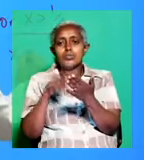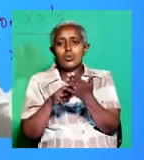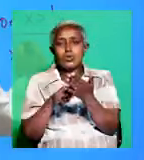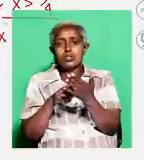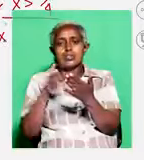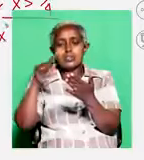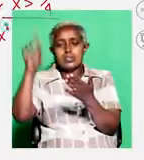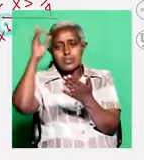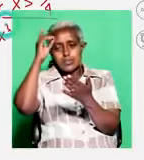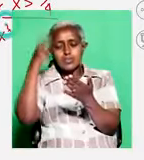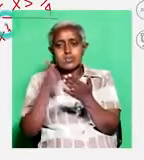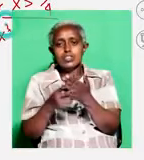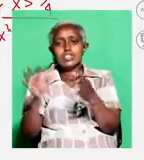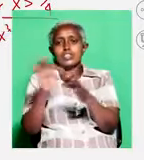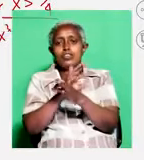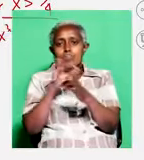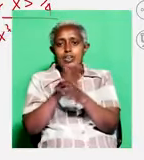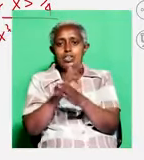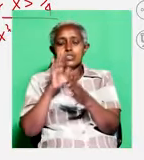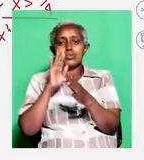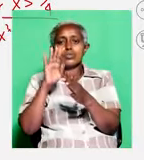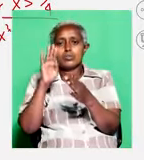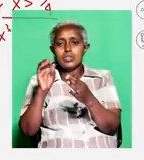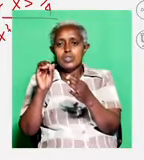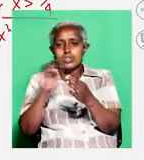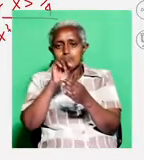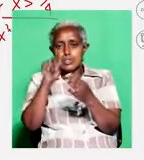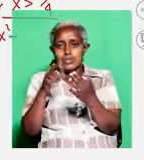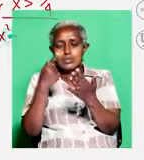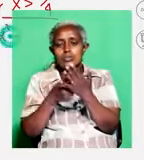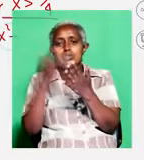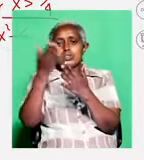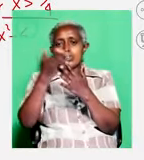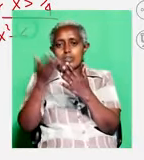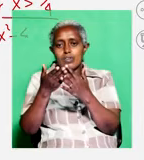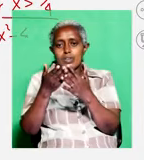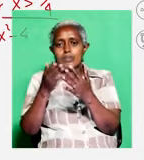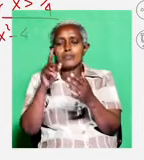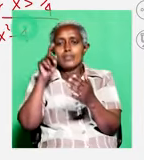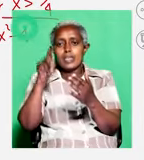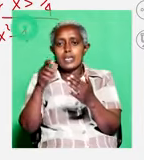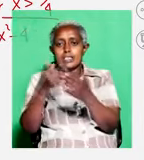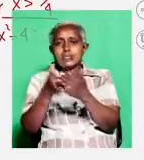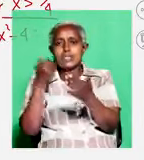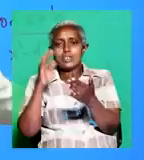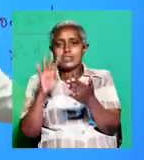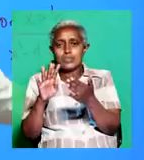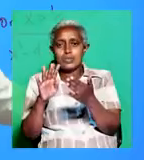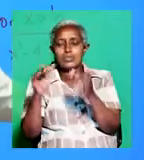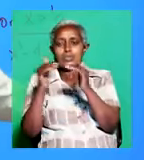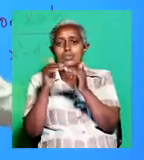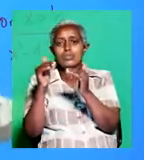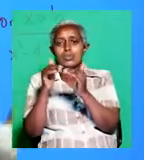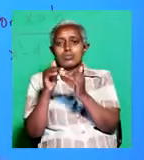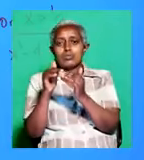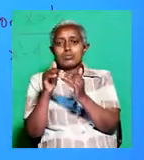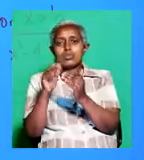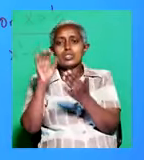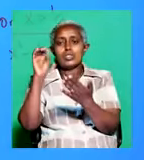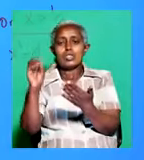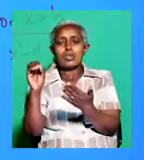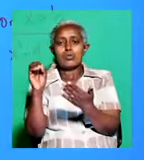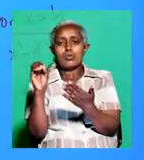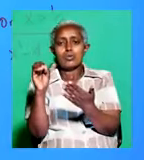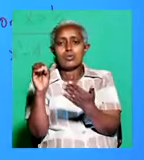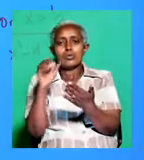the derivative of this function will be 0 on this interval? Let's check that. X minus 4 is equal to